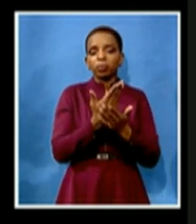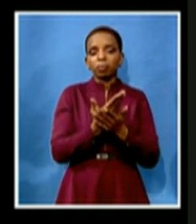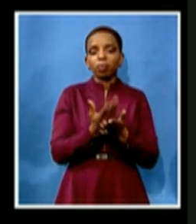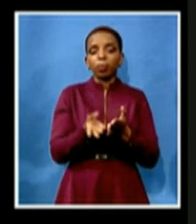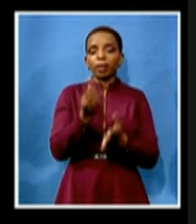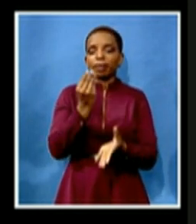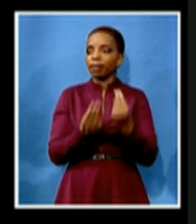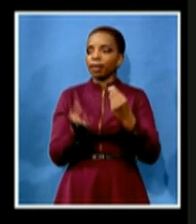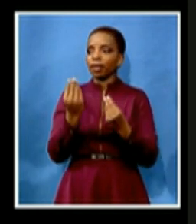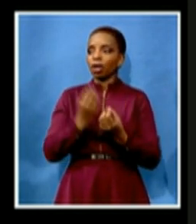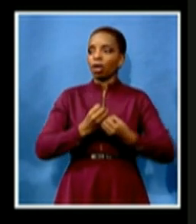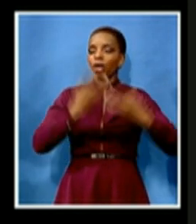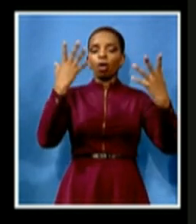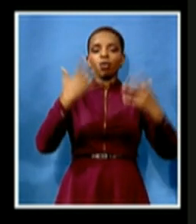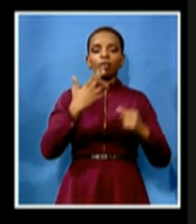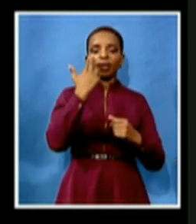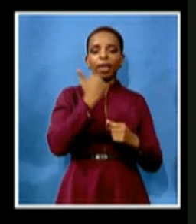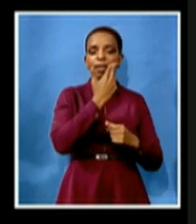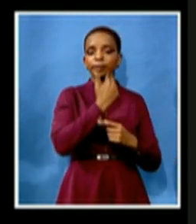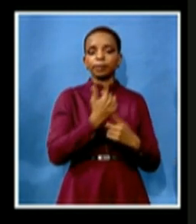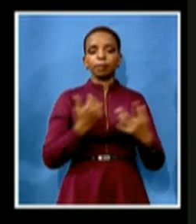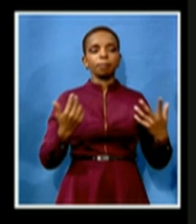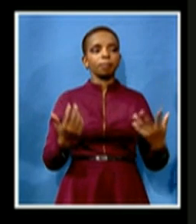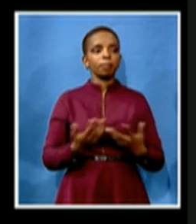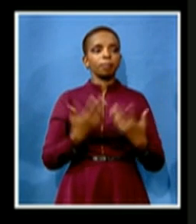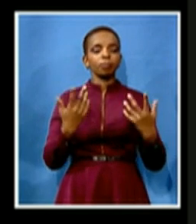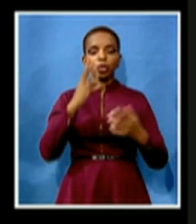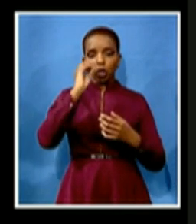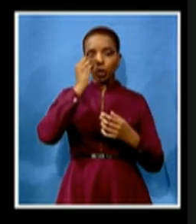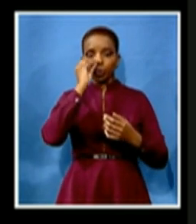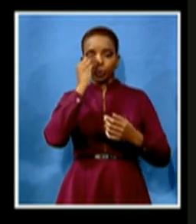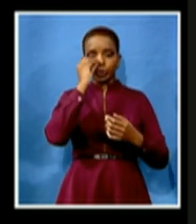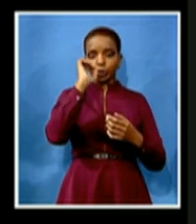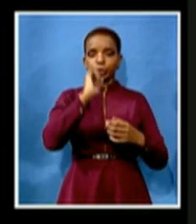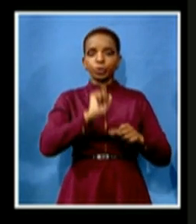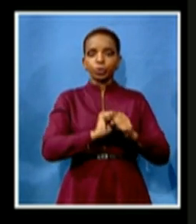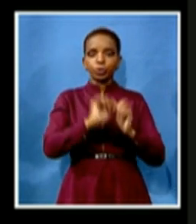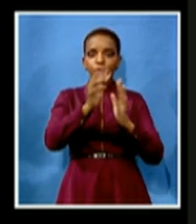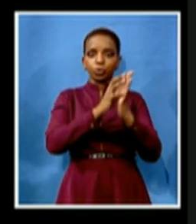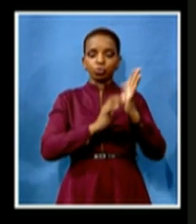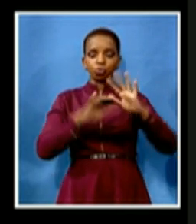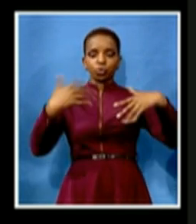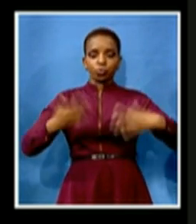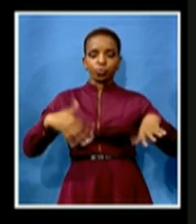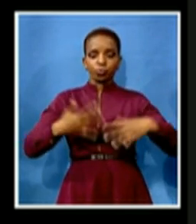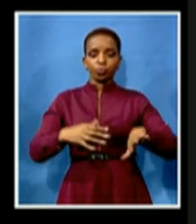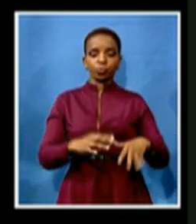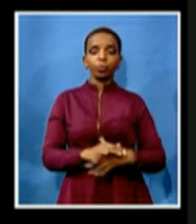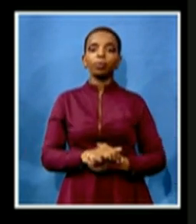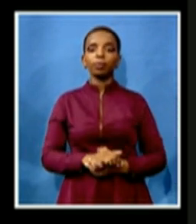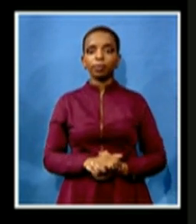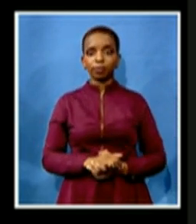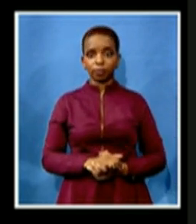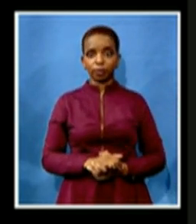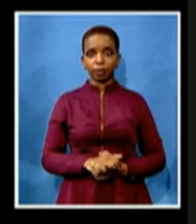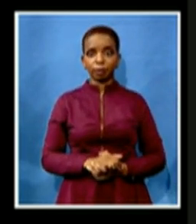headlines, and therefore it makes a story. So the issue of